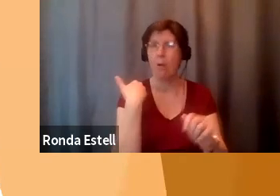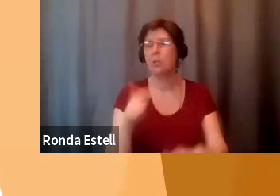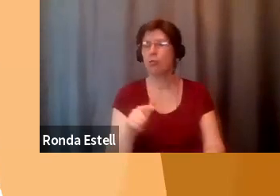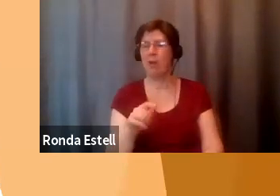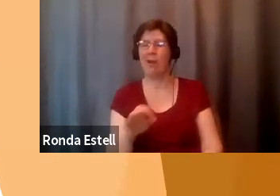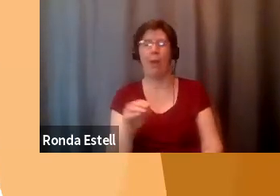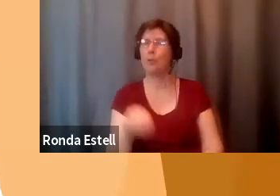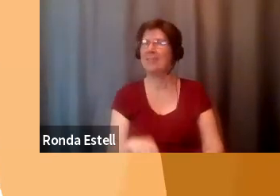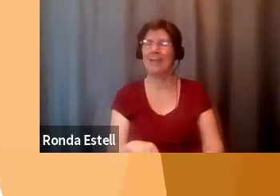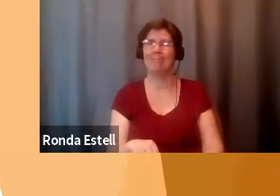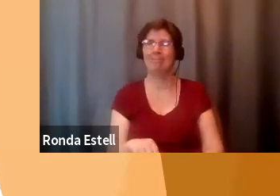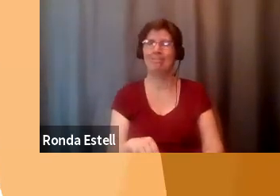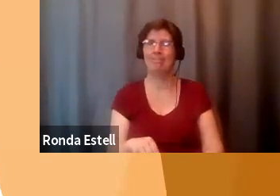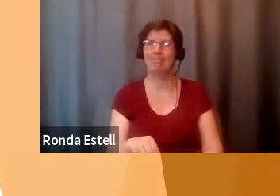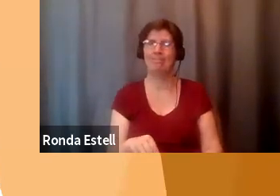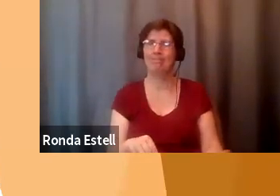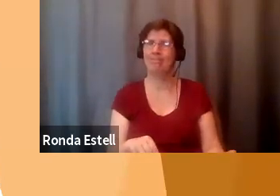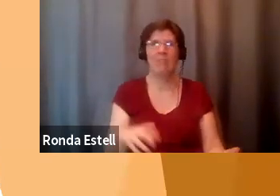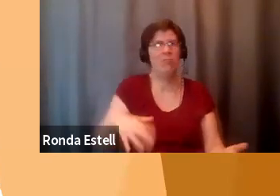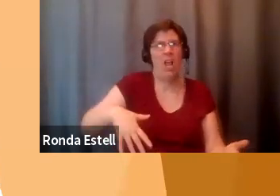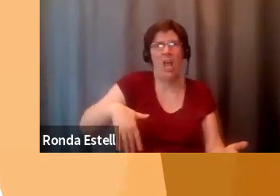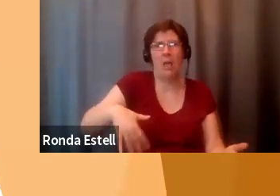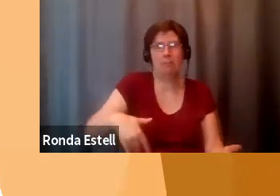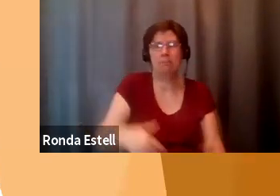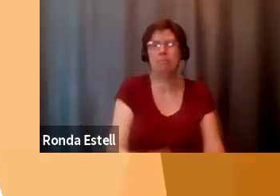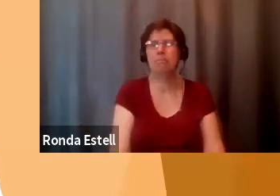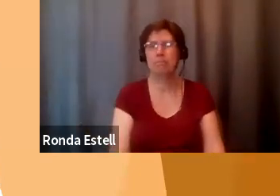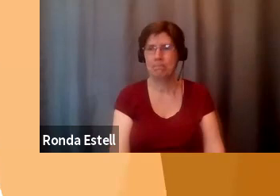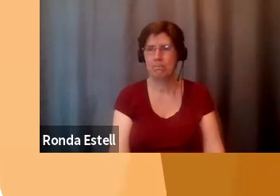29% that haven't.